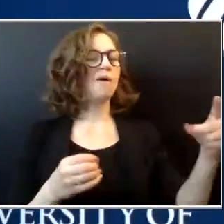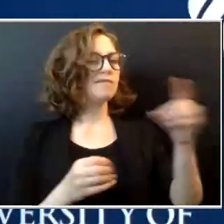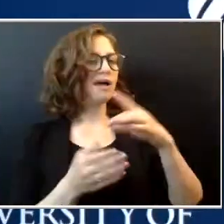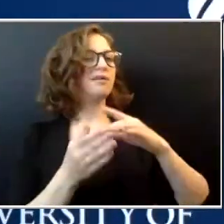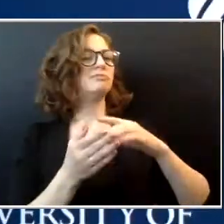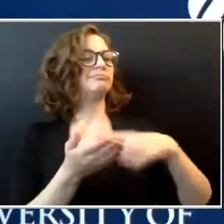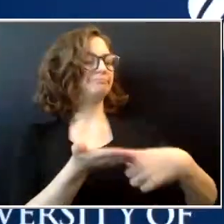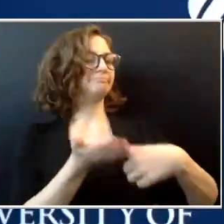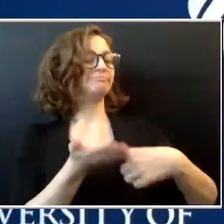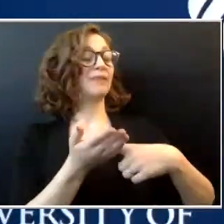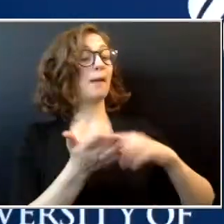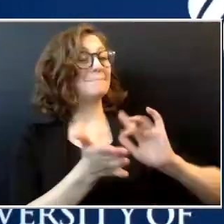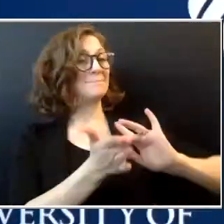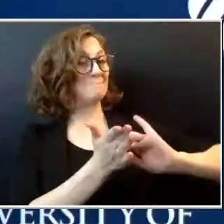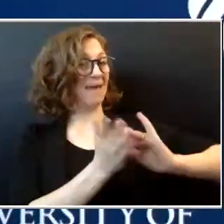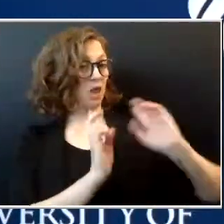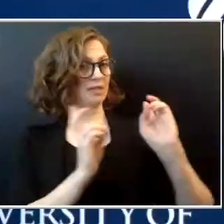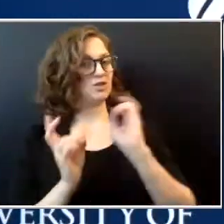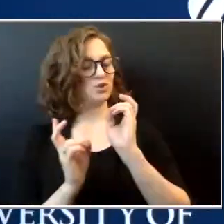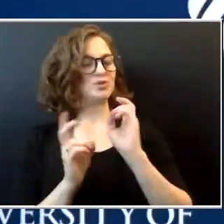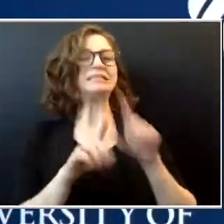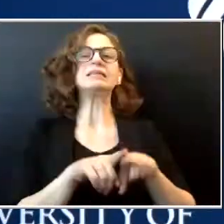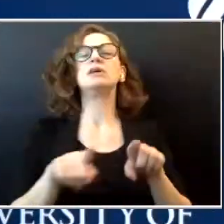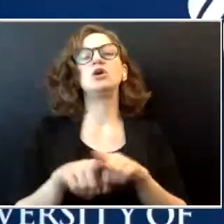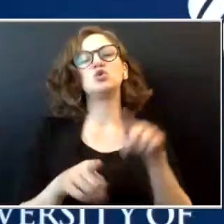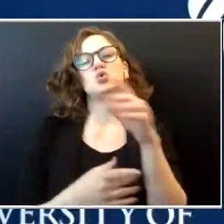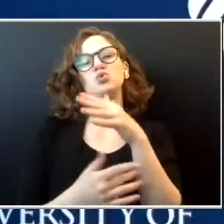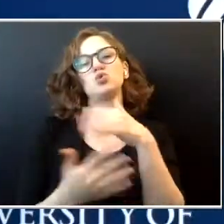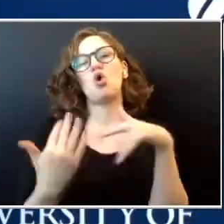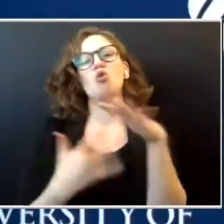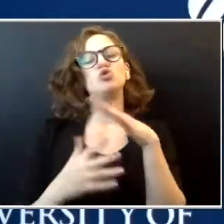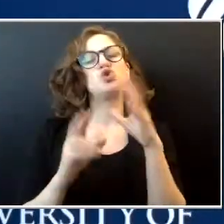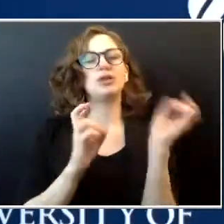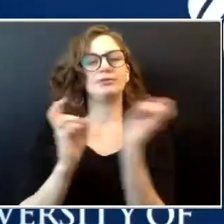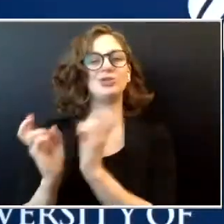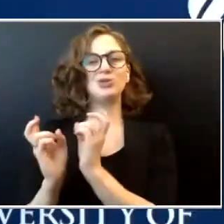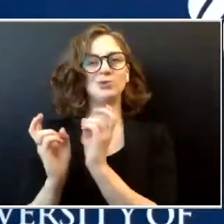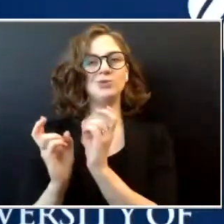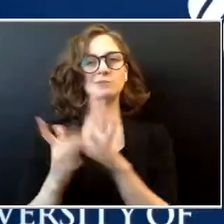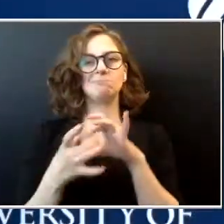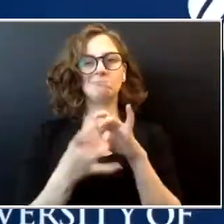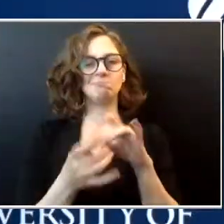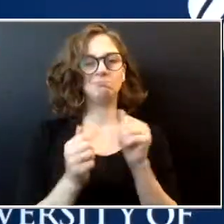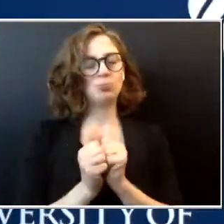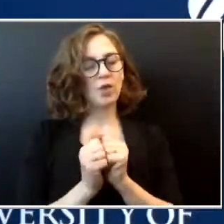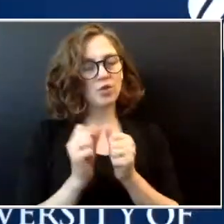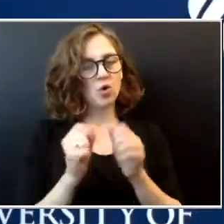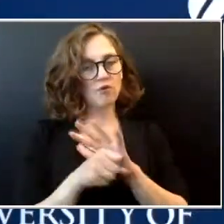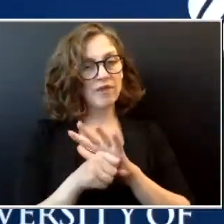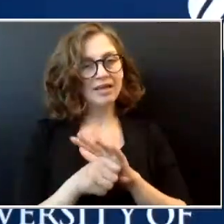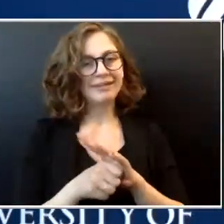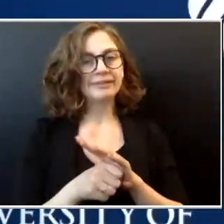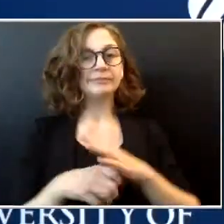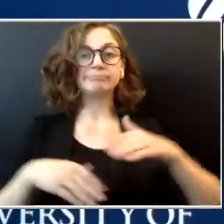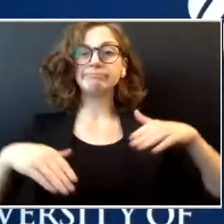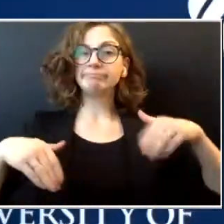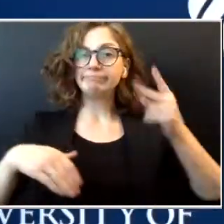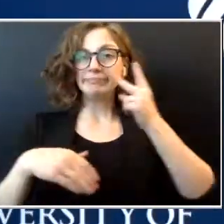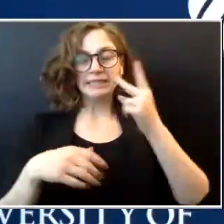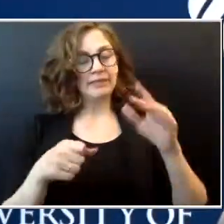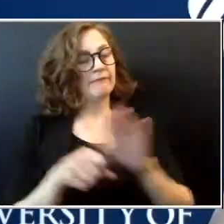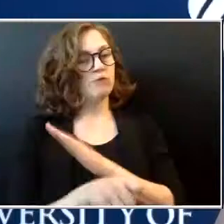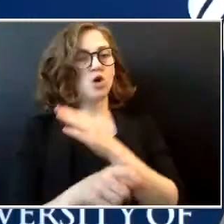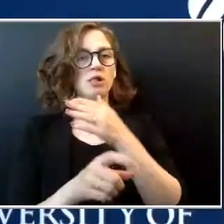issues available with that as well. I think it remains to be seen what the full impact of that will be. Again, it will